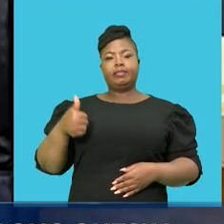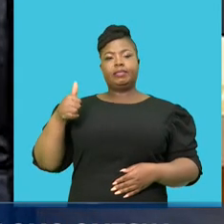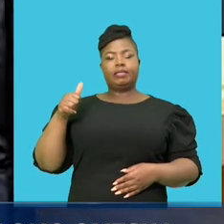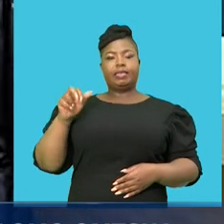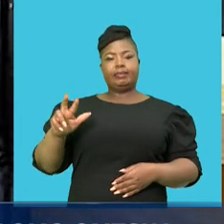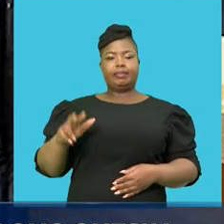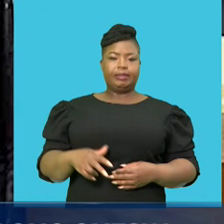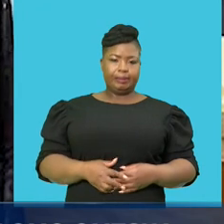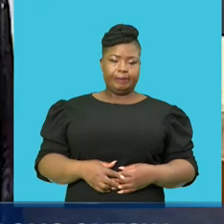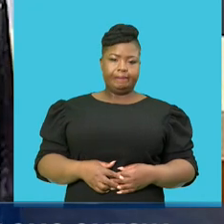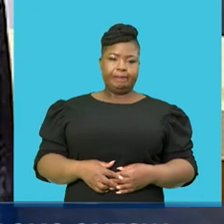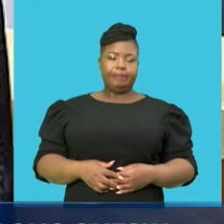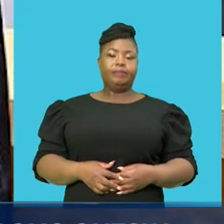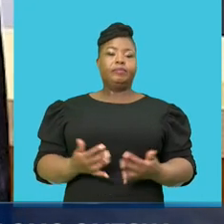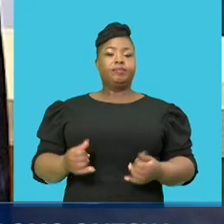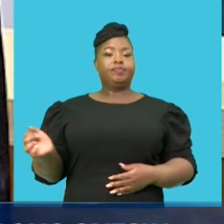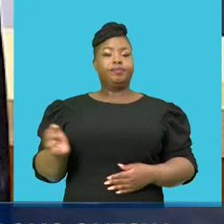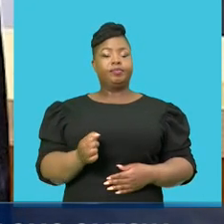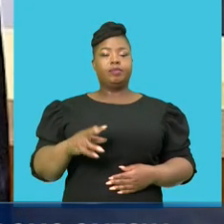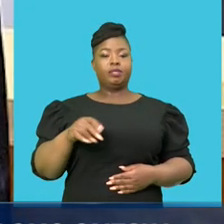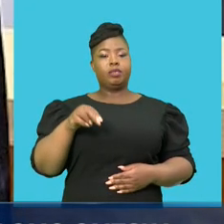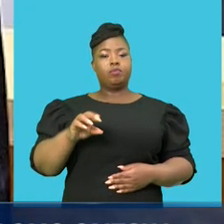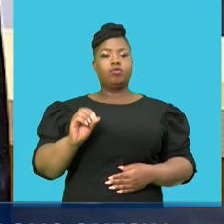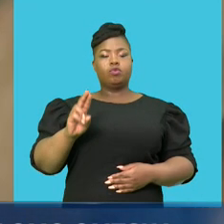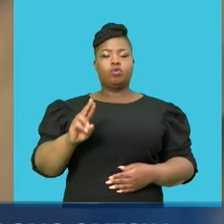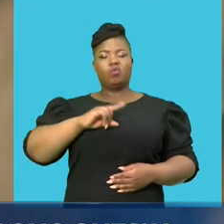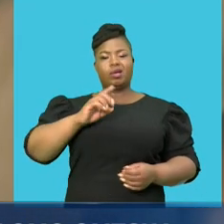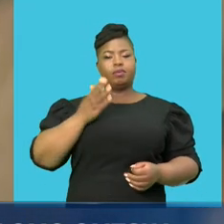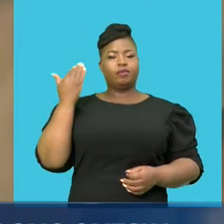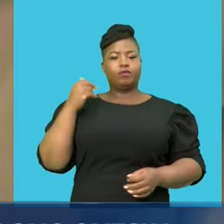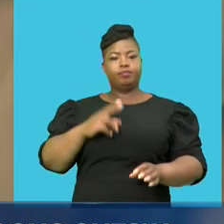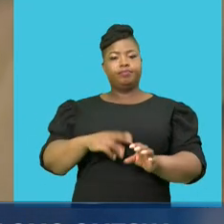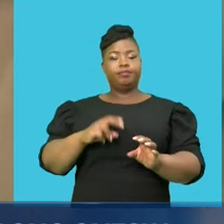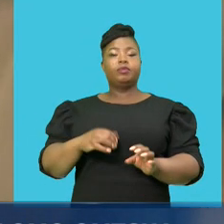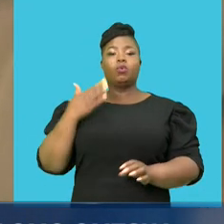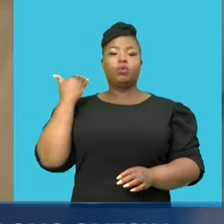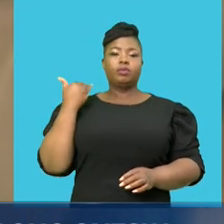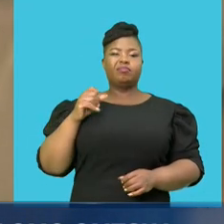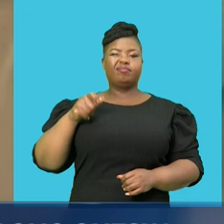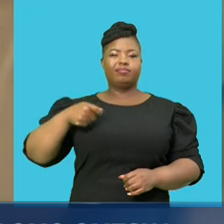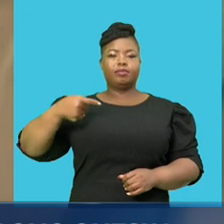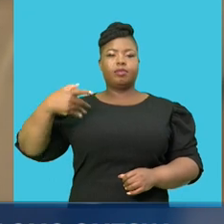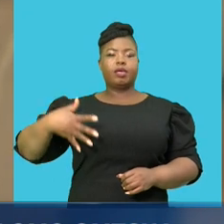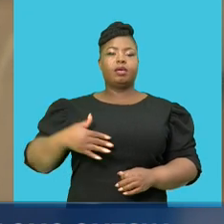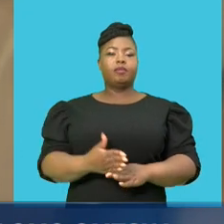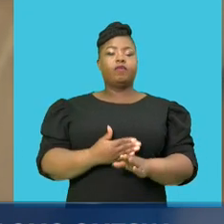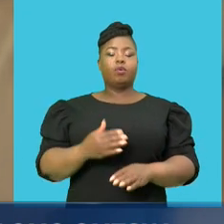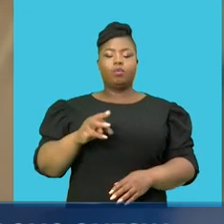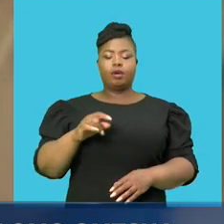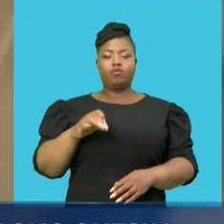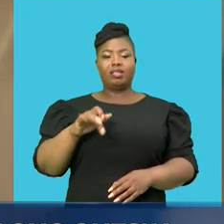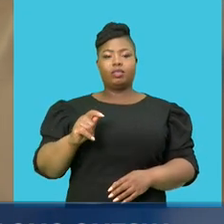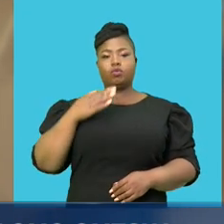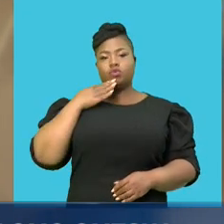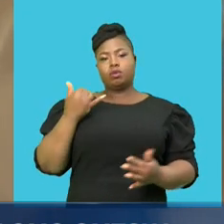shakalombili. Unobu lem teembo kwa ke njigalanga mtlanche. Unobu